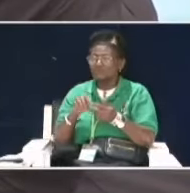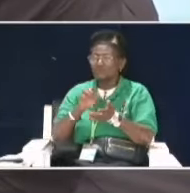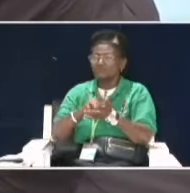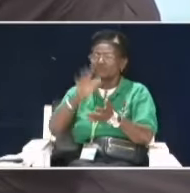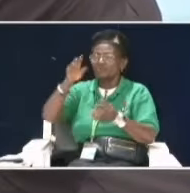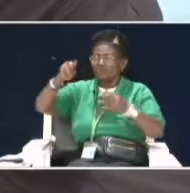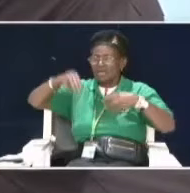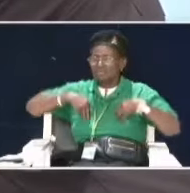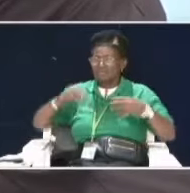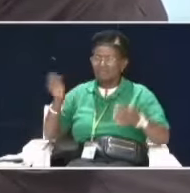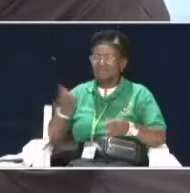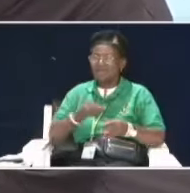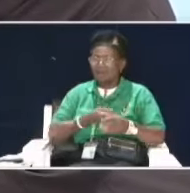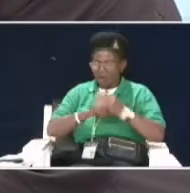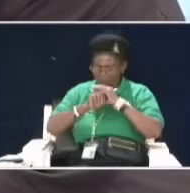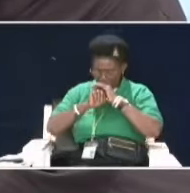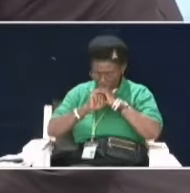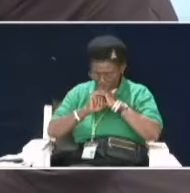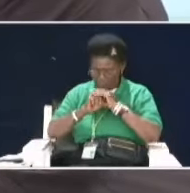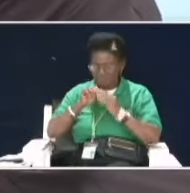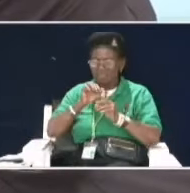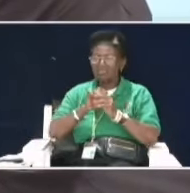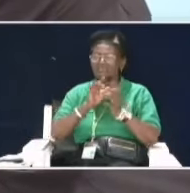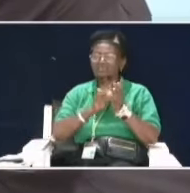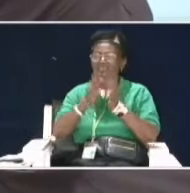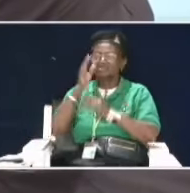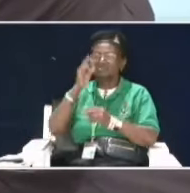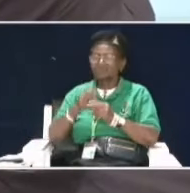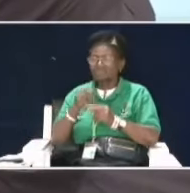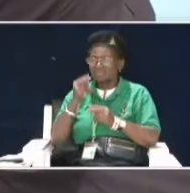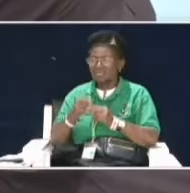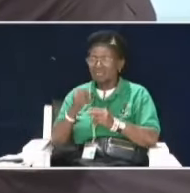Accept our worship in Jesus' name.